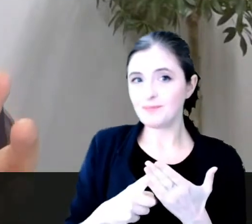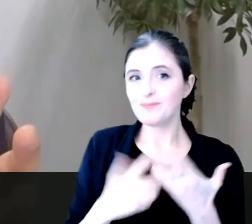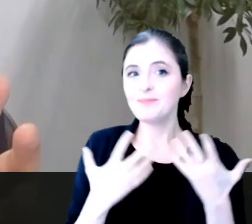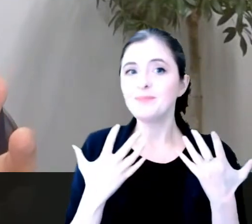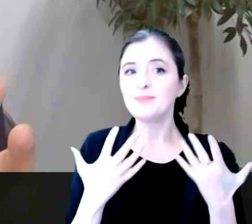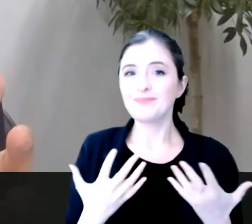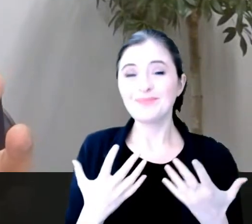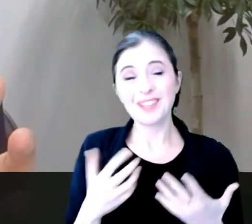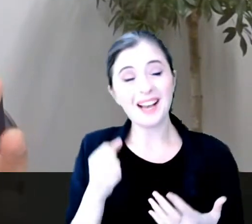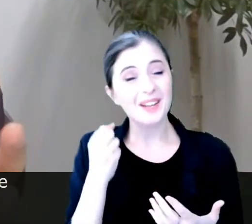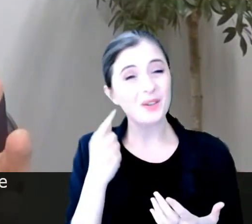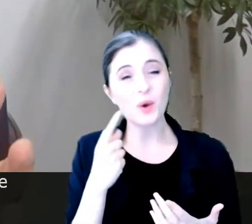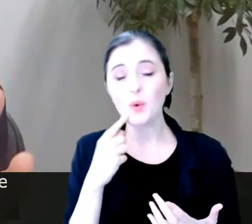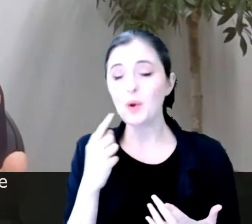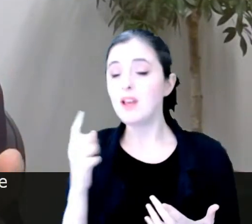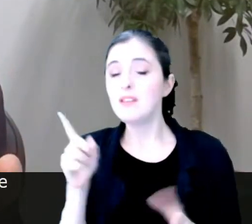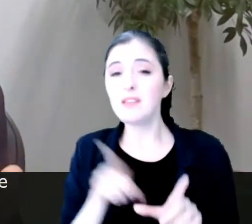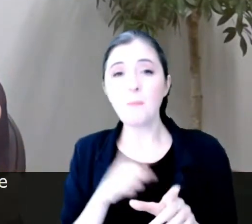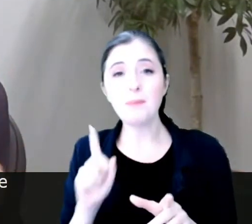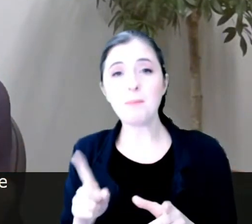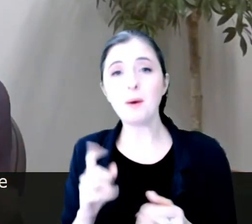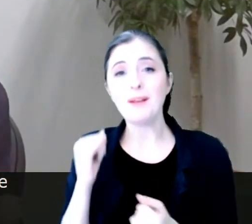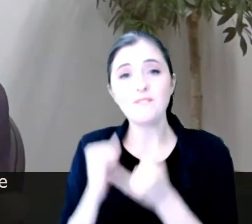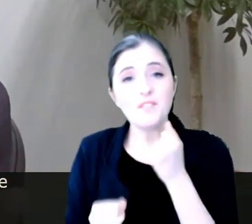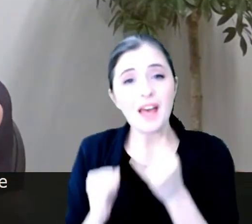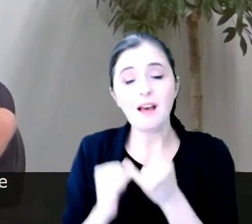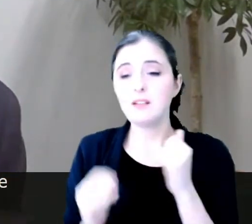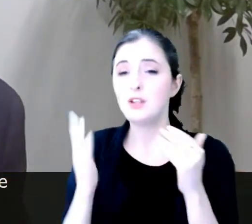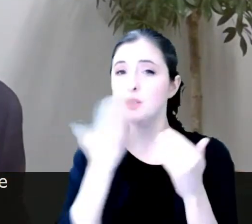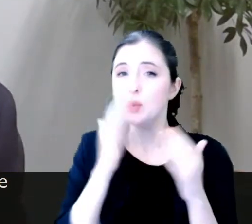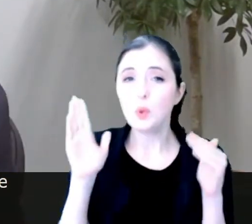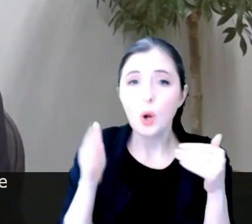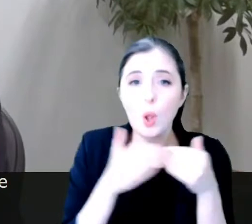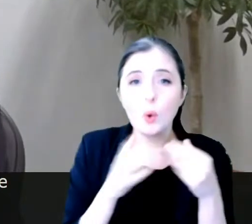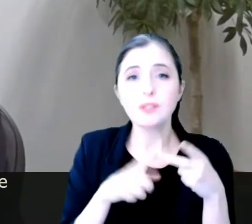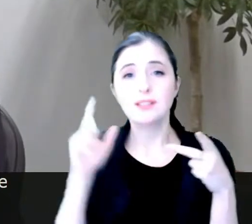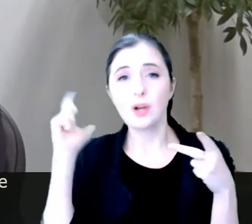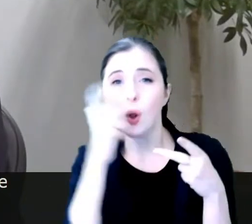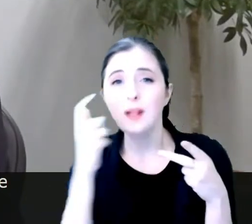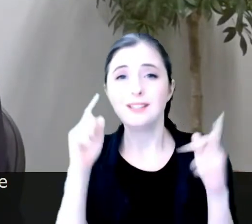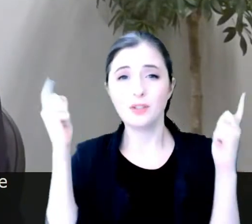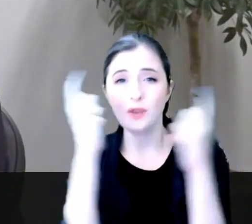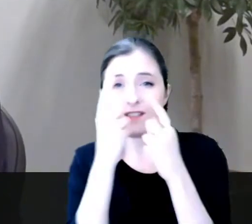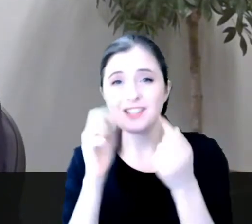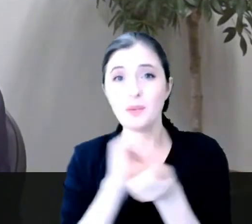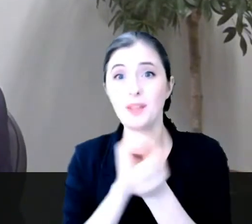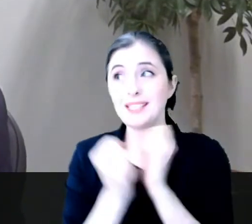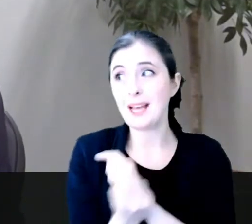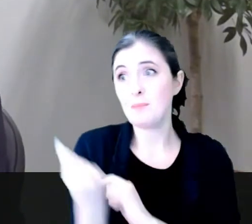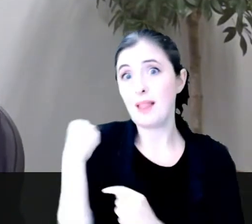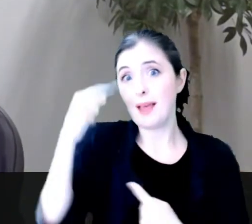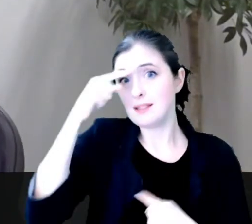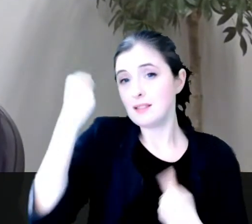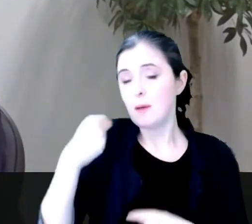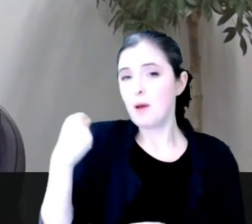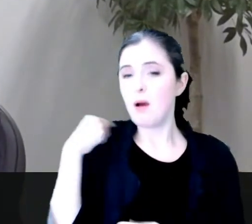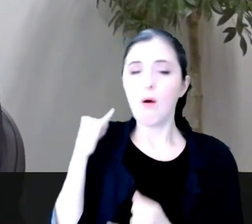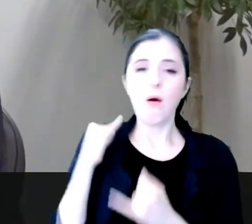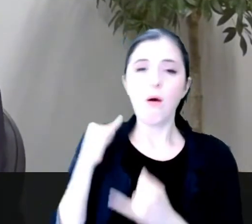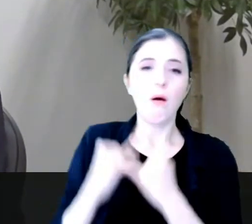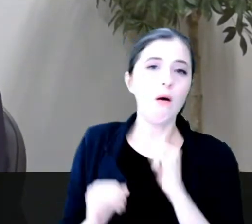school closures, with colleges, with universities, with exams last summer have been awful.